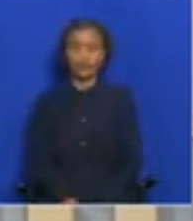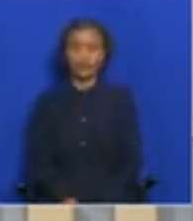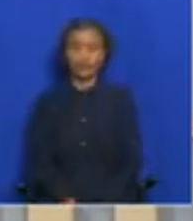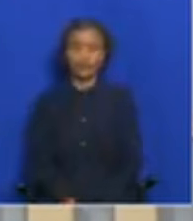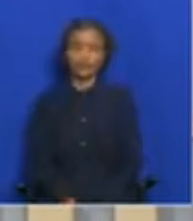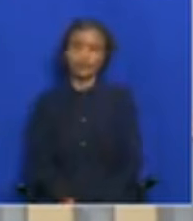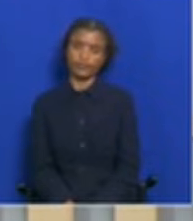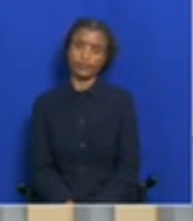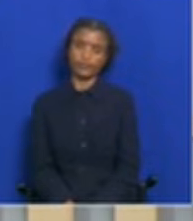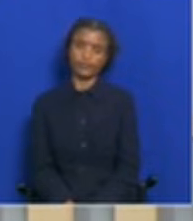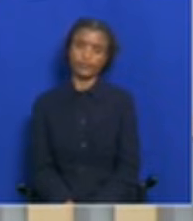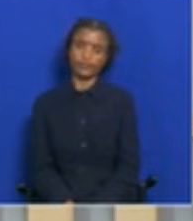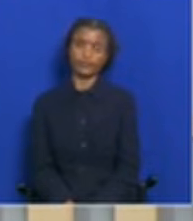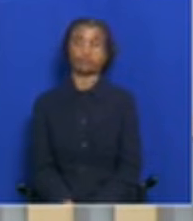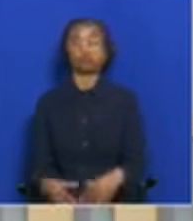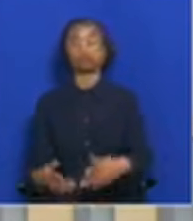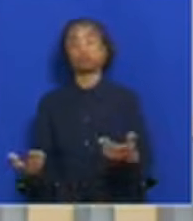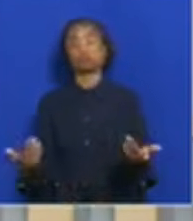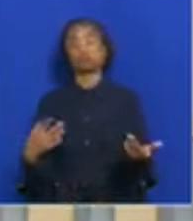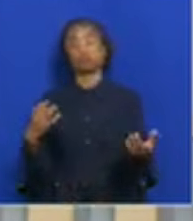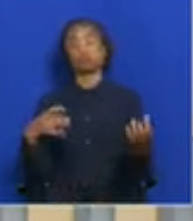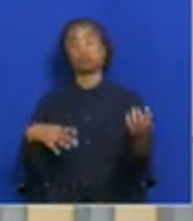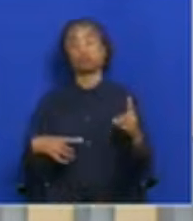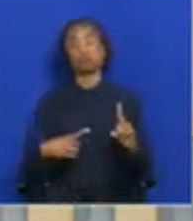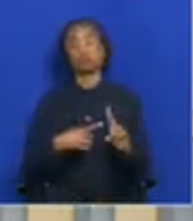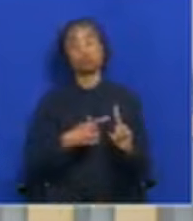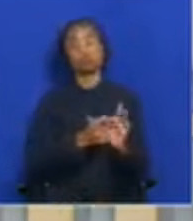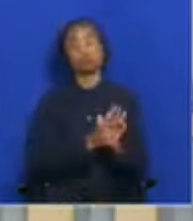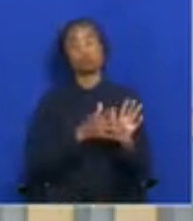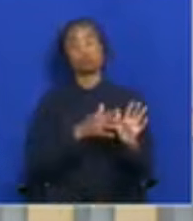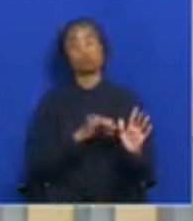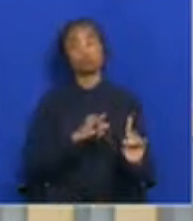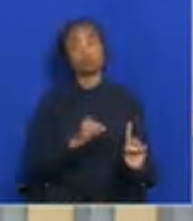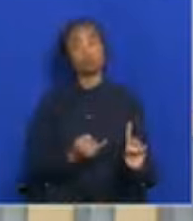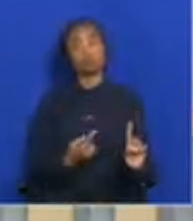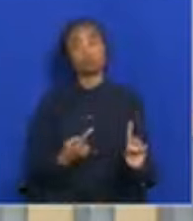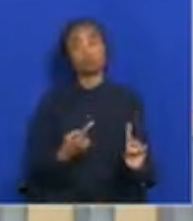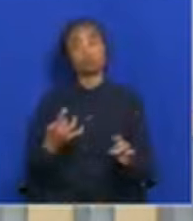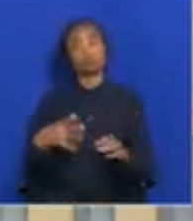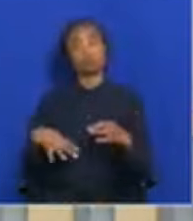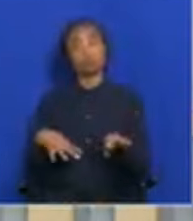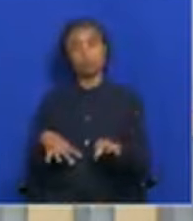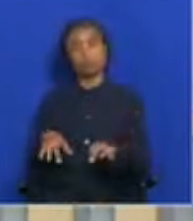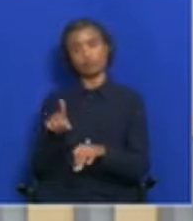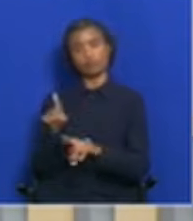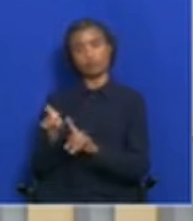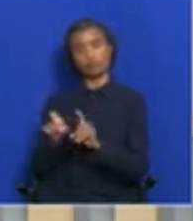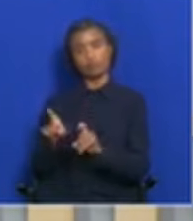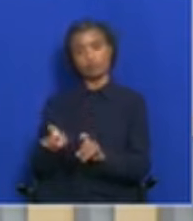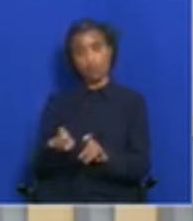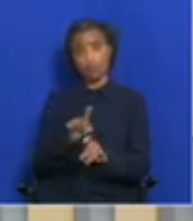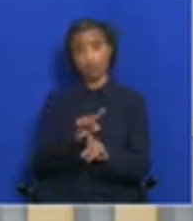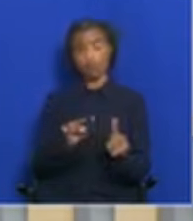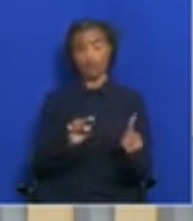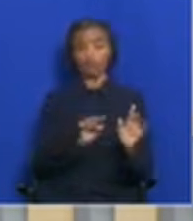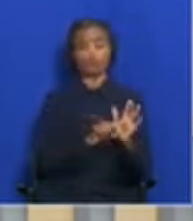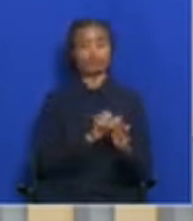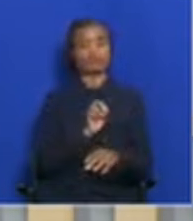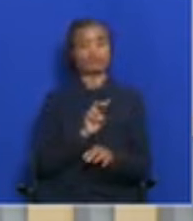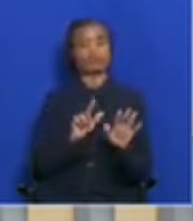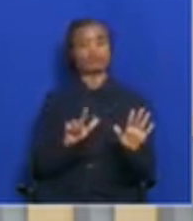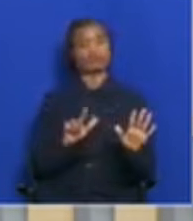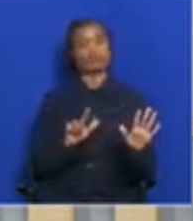Sometimes Advocate Johnson would ask for it, sometimes not. But with the 27 referral, she would. In terms of the